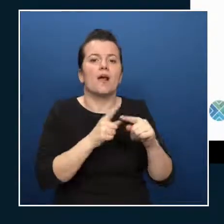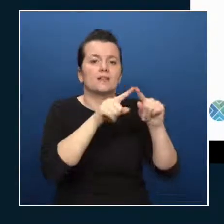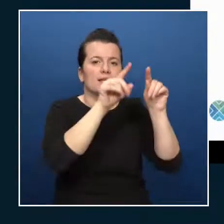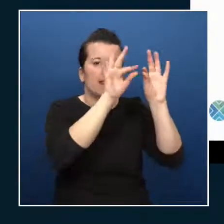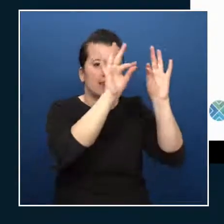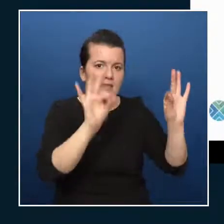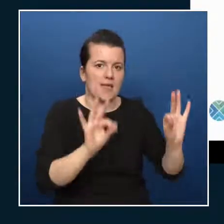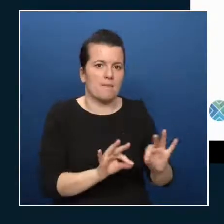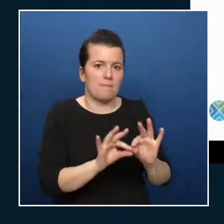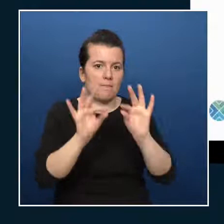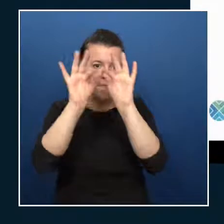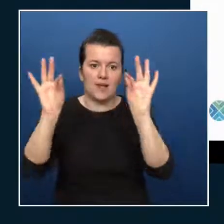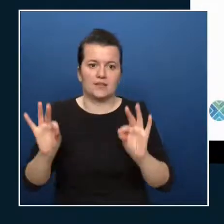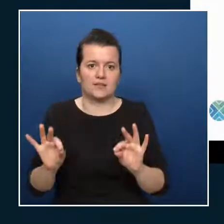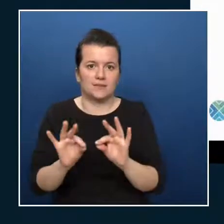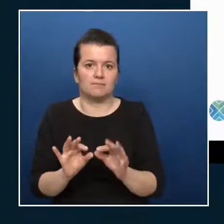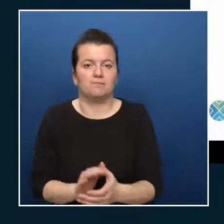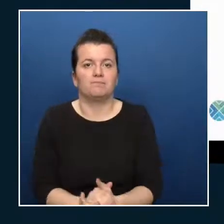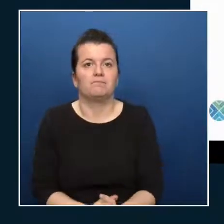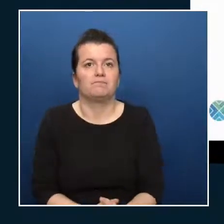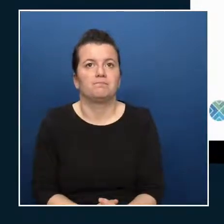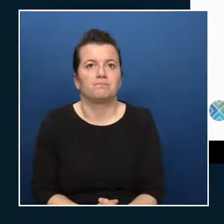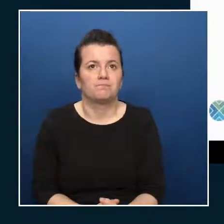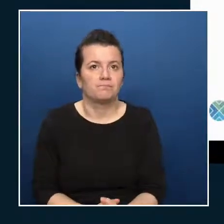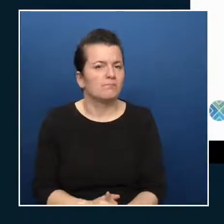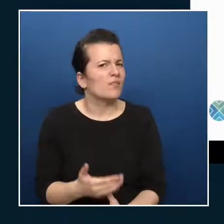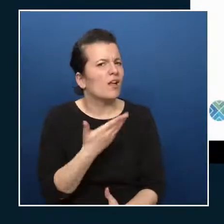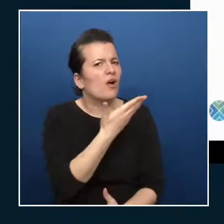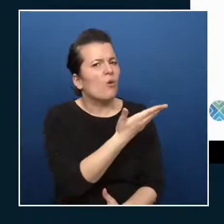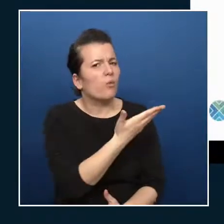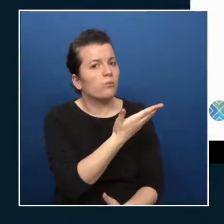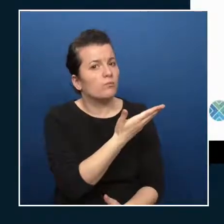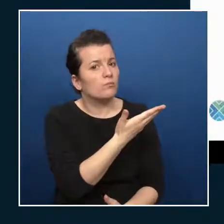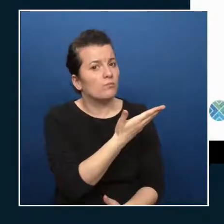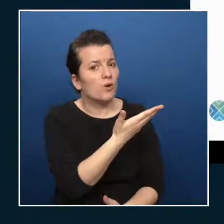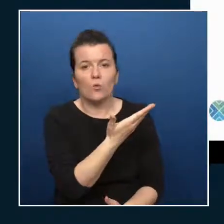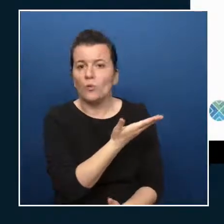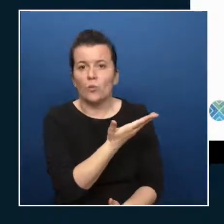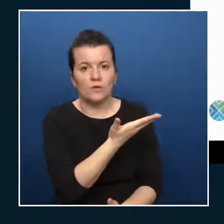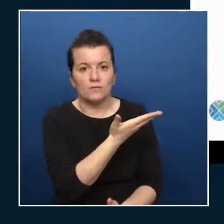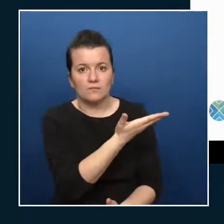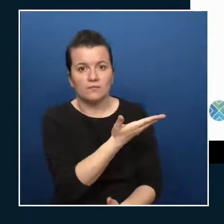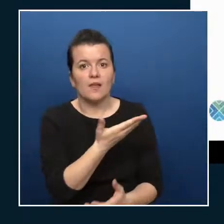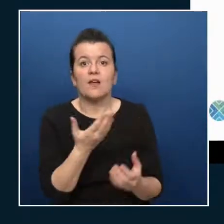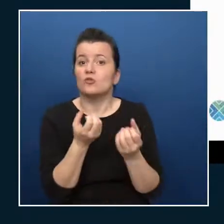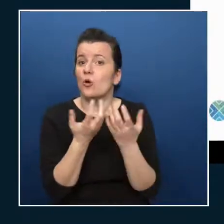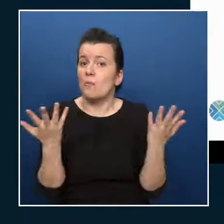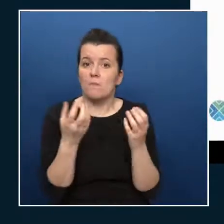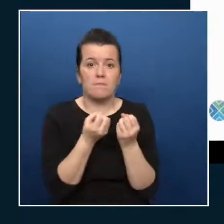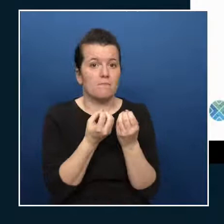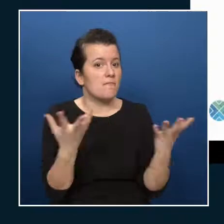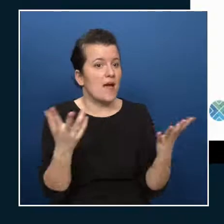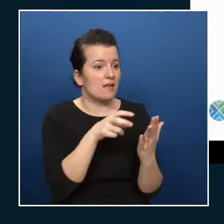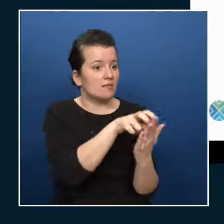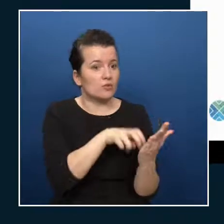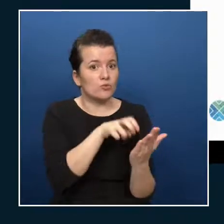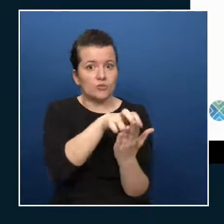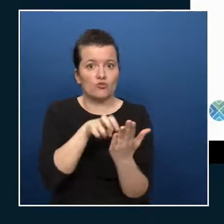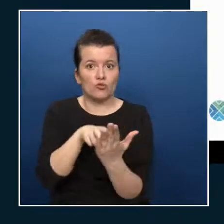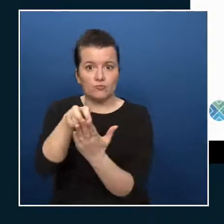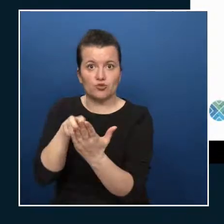All right, landing zones. Landing zones represent a multi-subscription Azure environment,